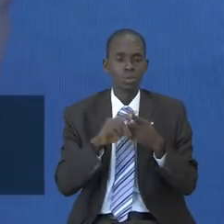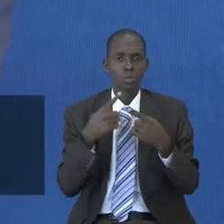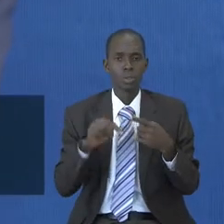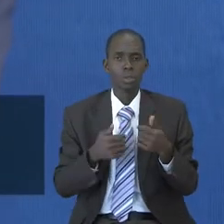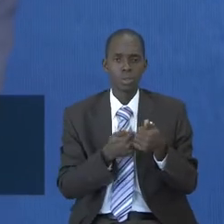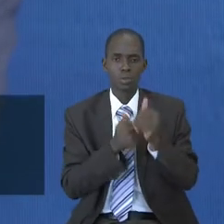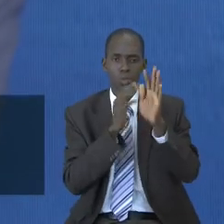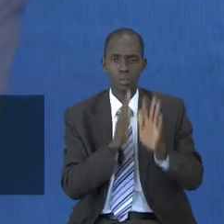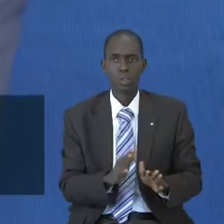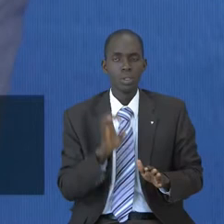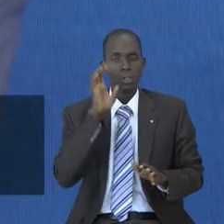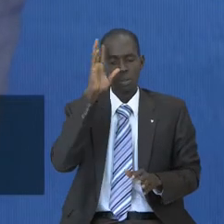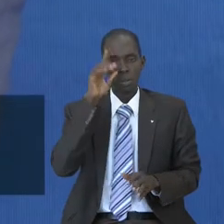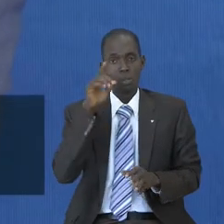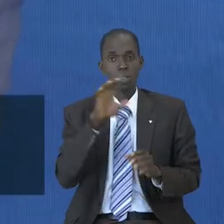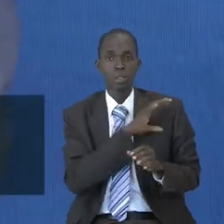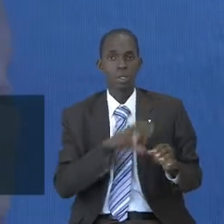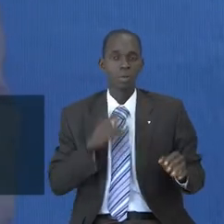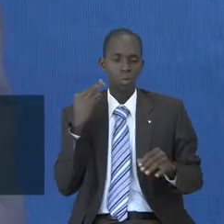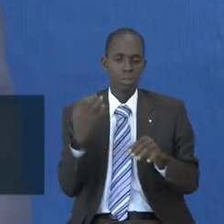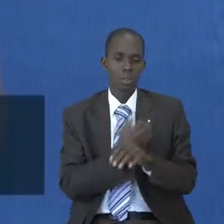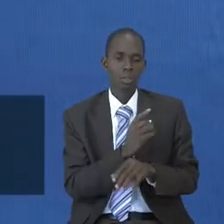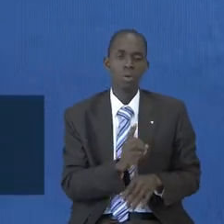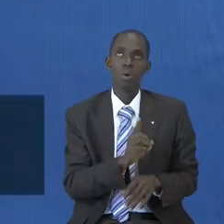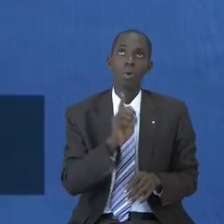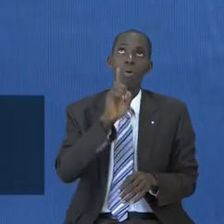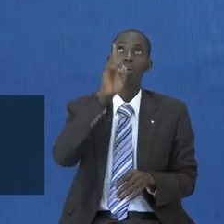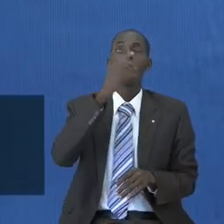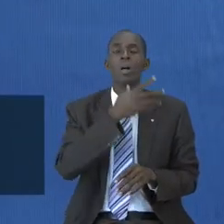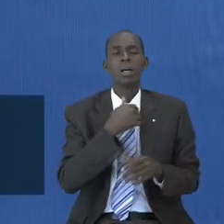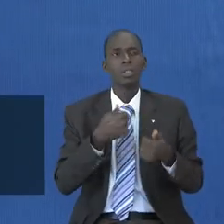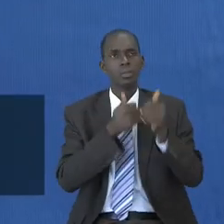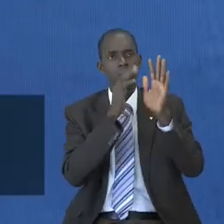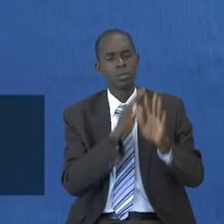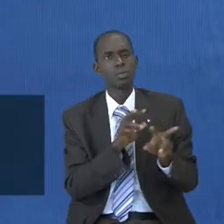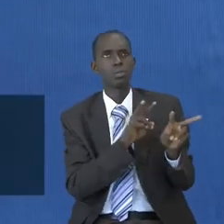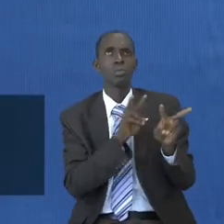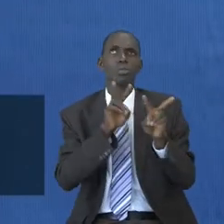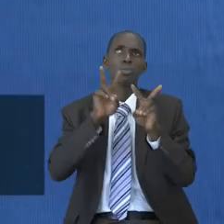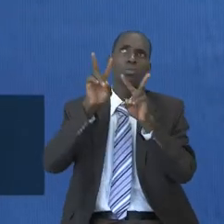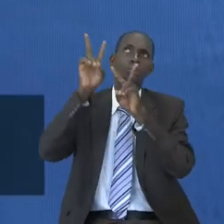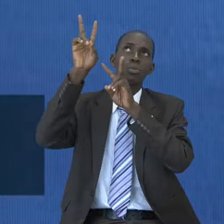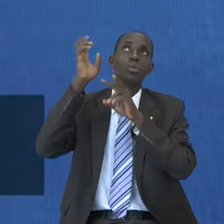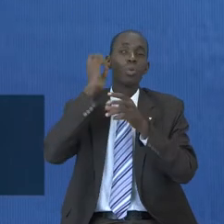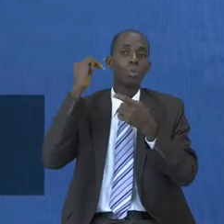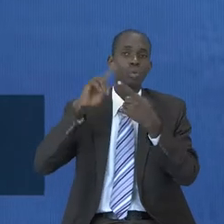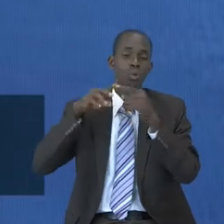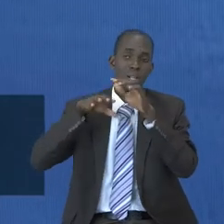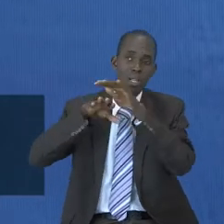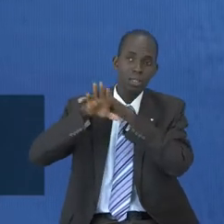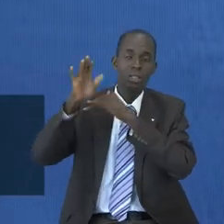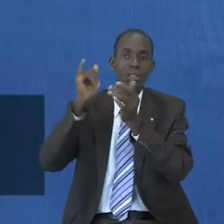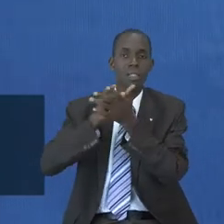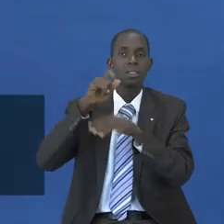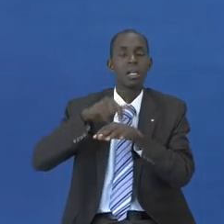he was taken up and they were looking at him. He was to enter that time after his first coming on